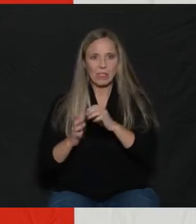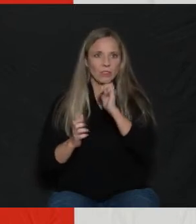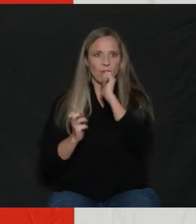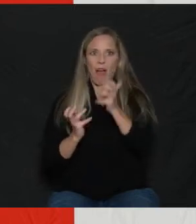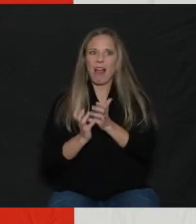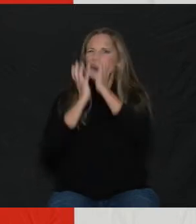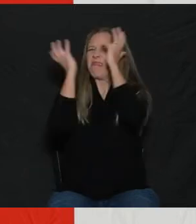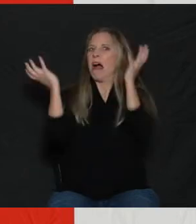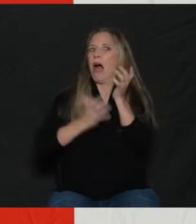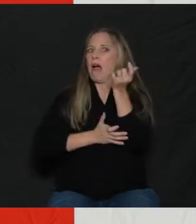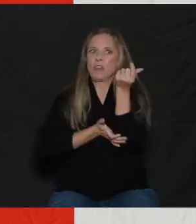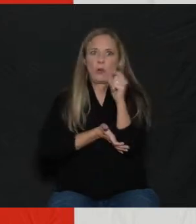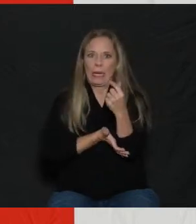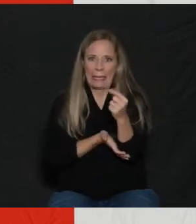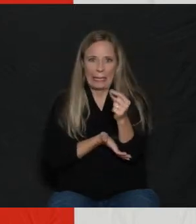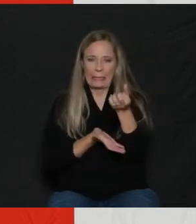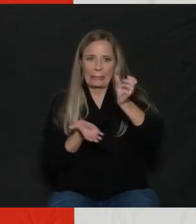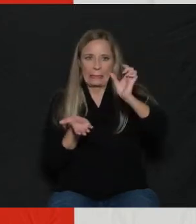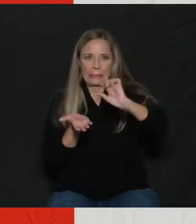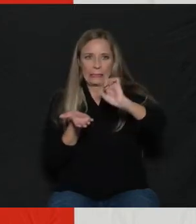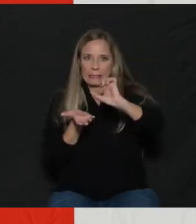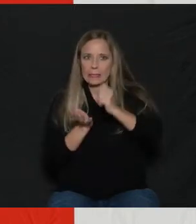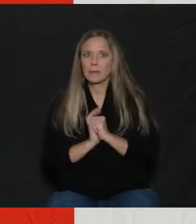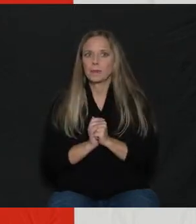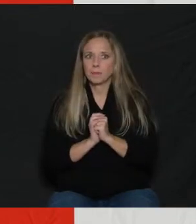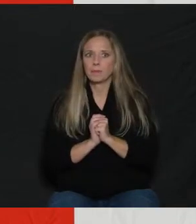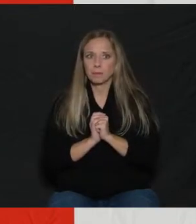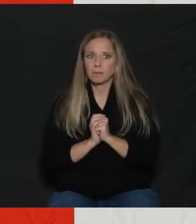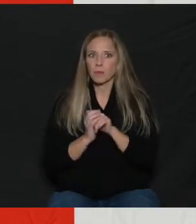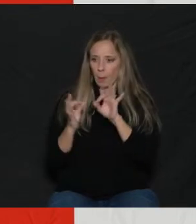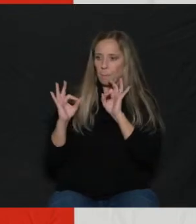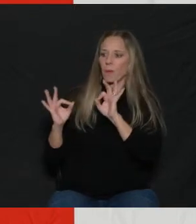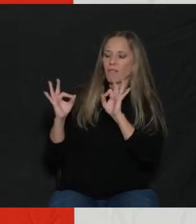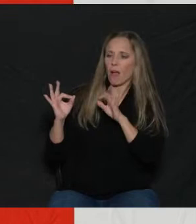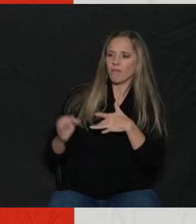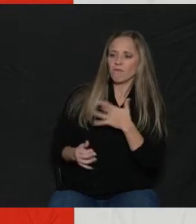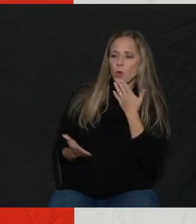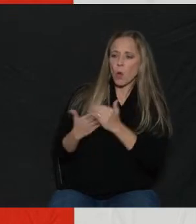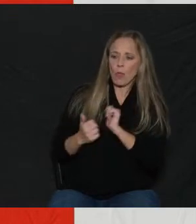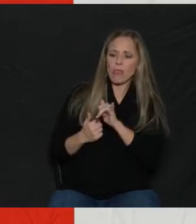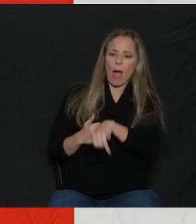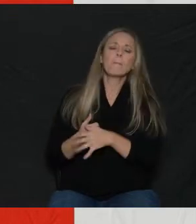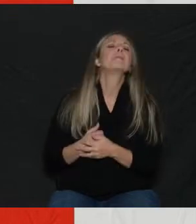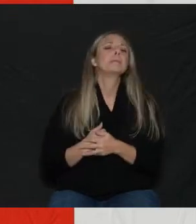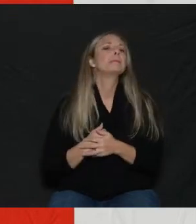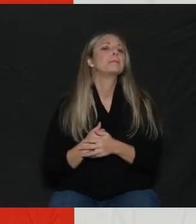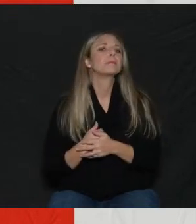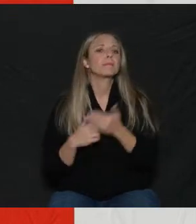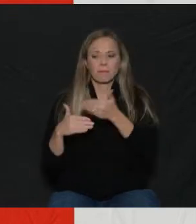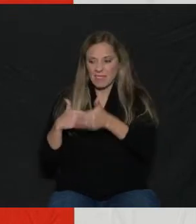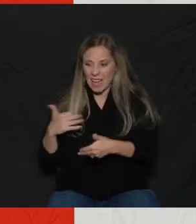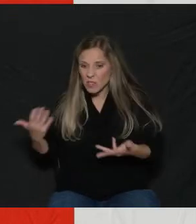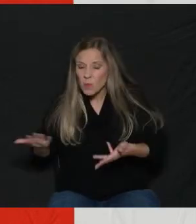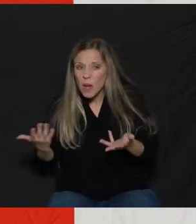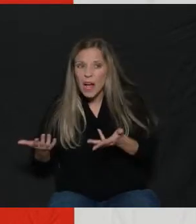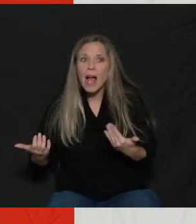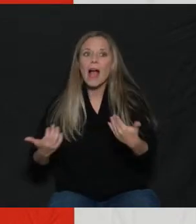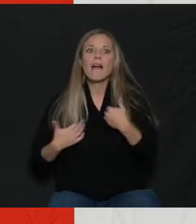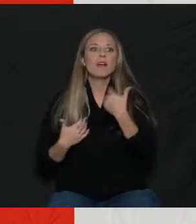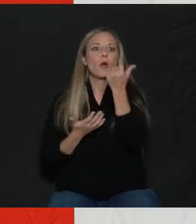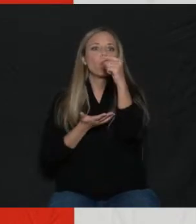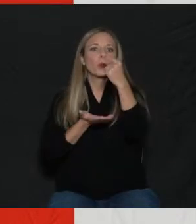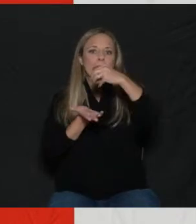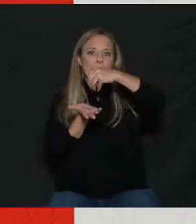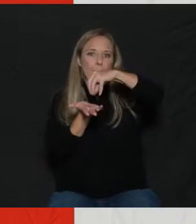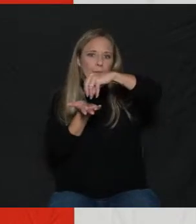All right, go for it. Perfect. Okay, I feel good about that. Fabulous. All right, so what's next? I have my green All right. sprinkles. You got your